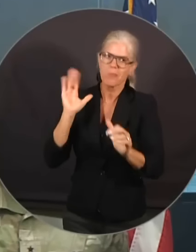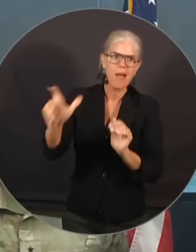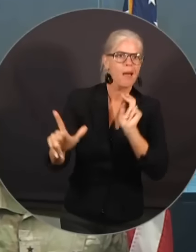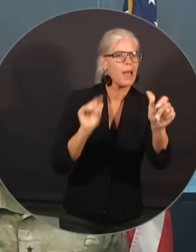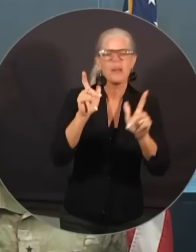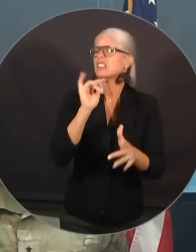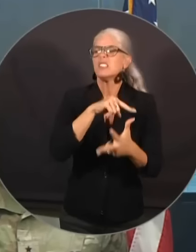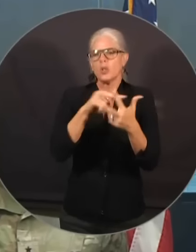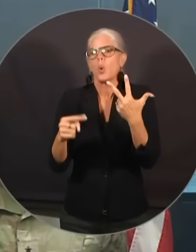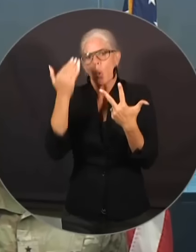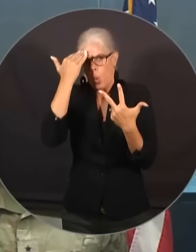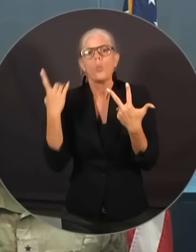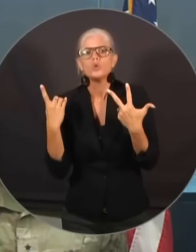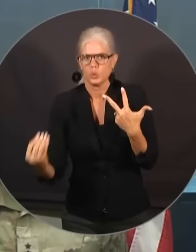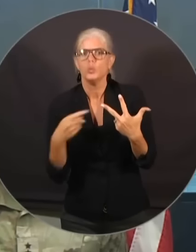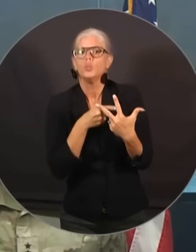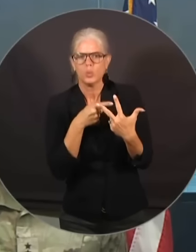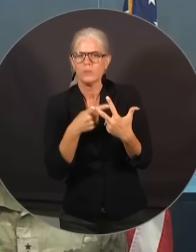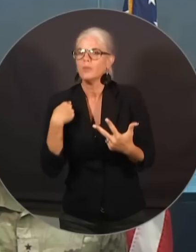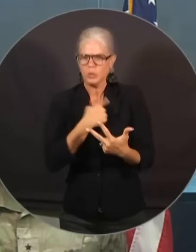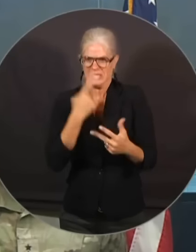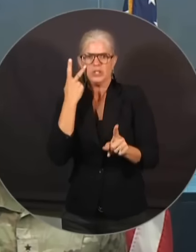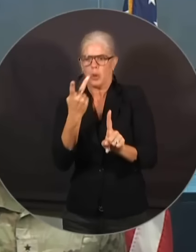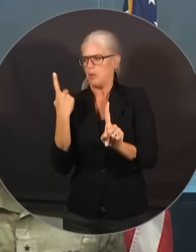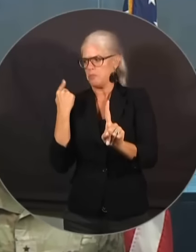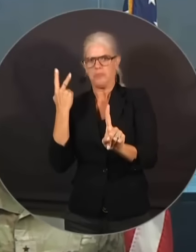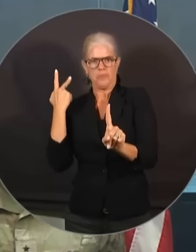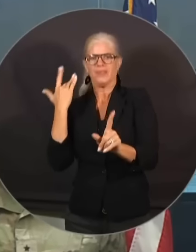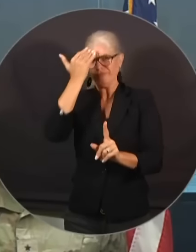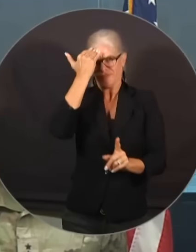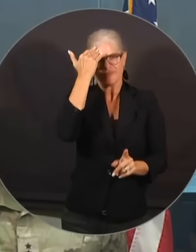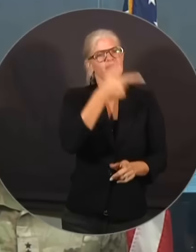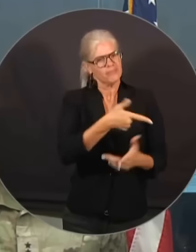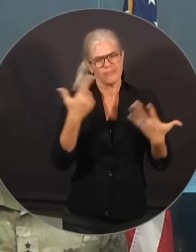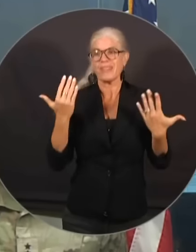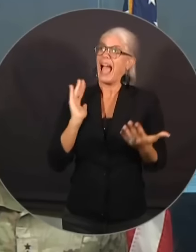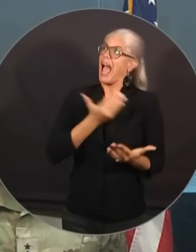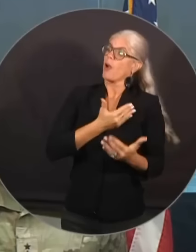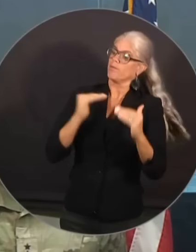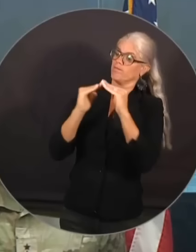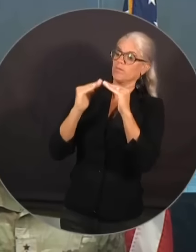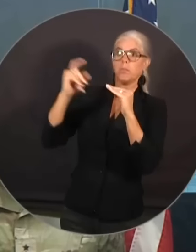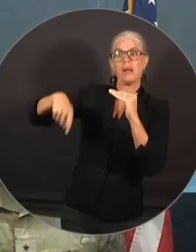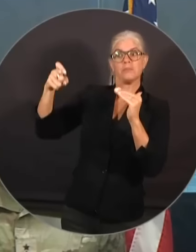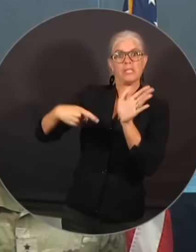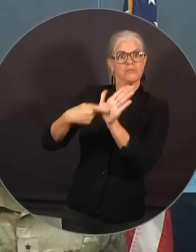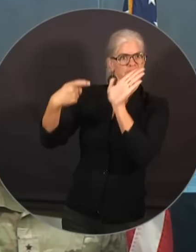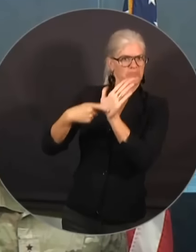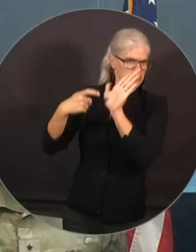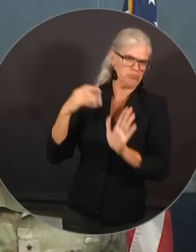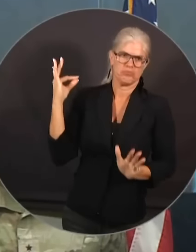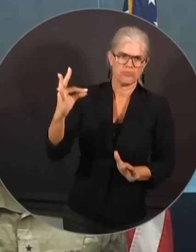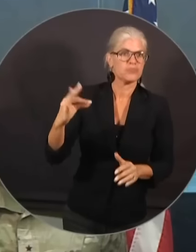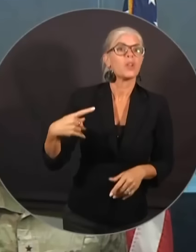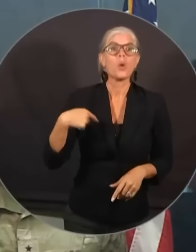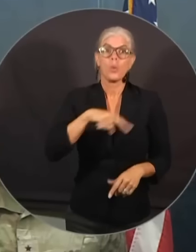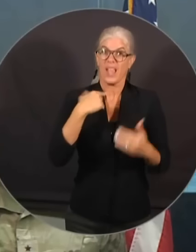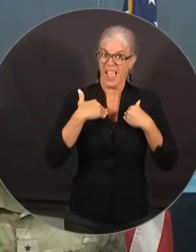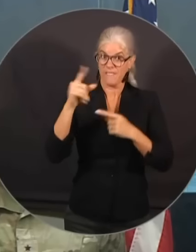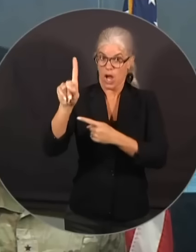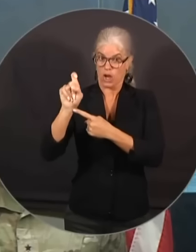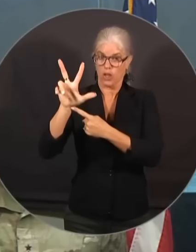this in recent years, and I think we've really set the standard here in the state of Florida. We have 130 generators that are at